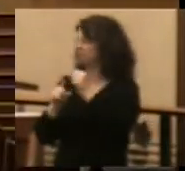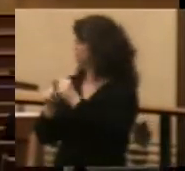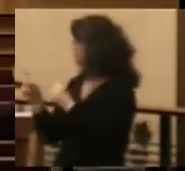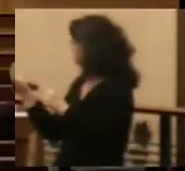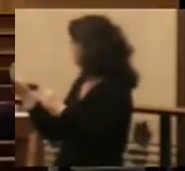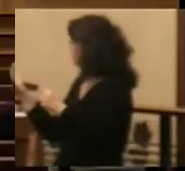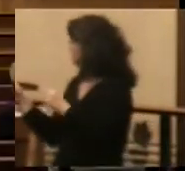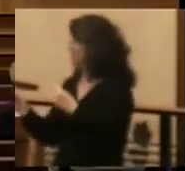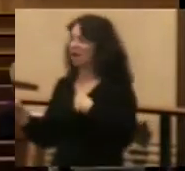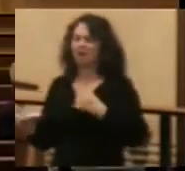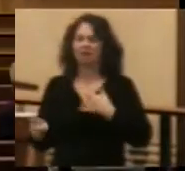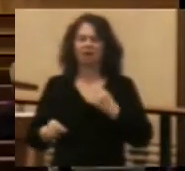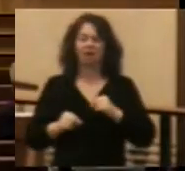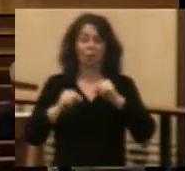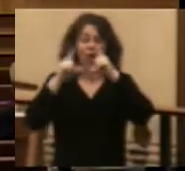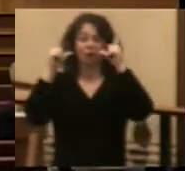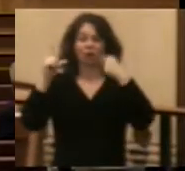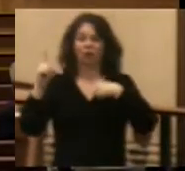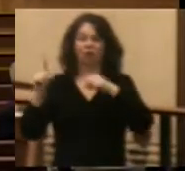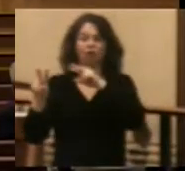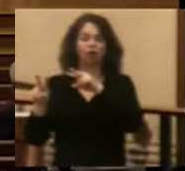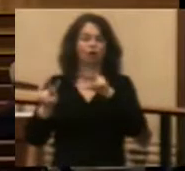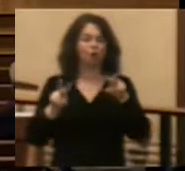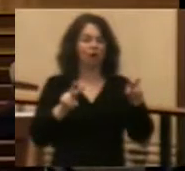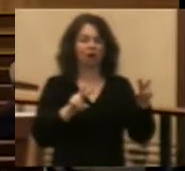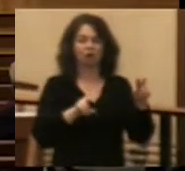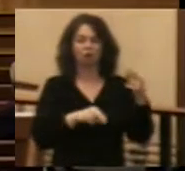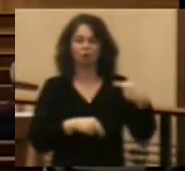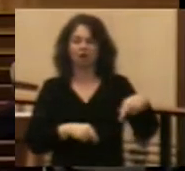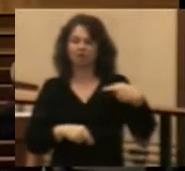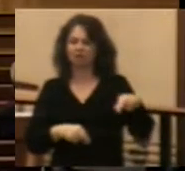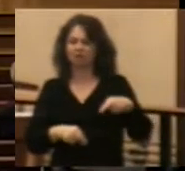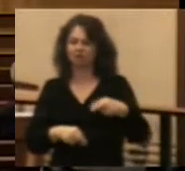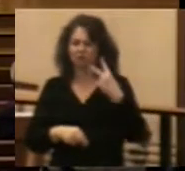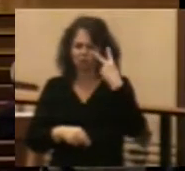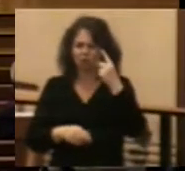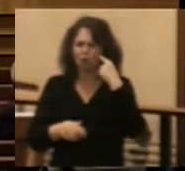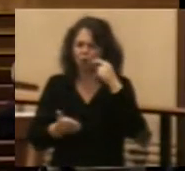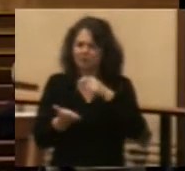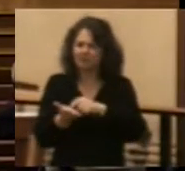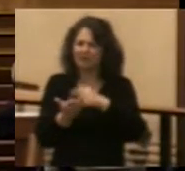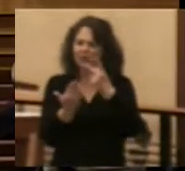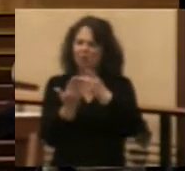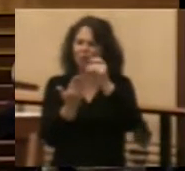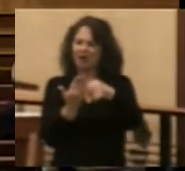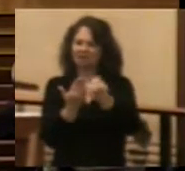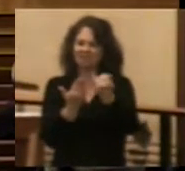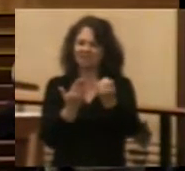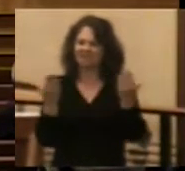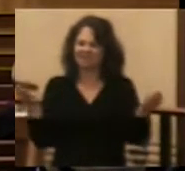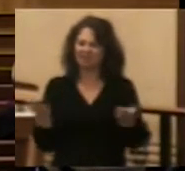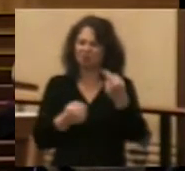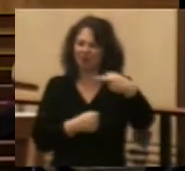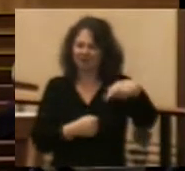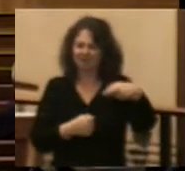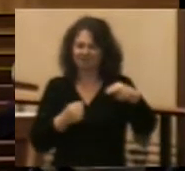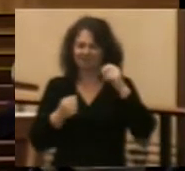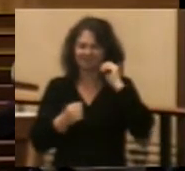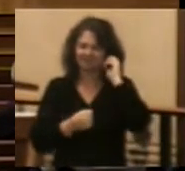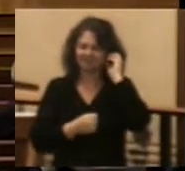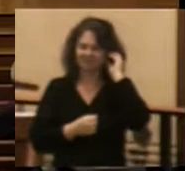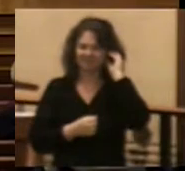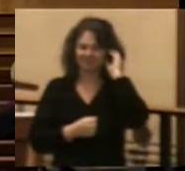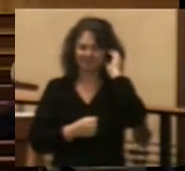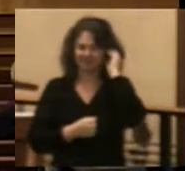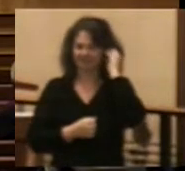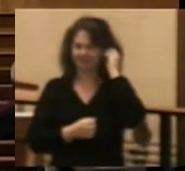around Rochester. Have you noticed it too? All of the projects throughout our community? I've never been a mover of the earth,